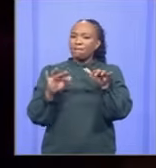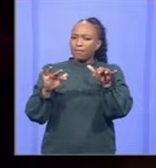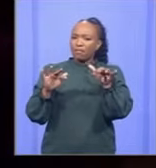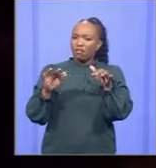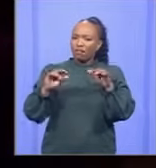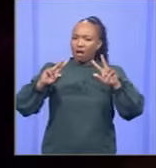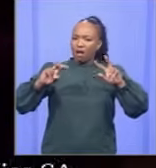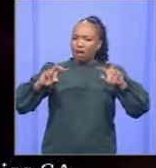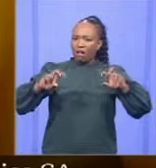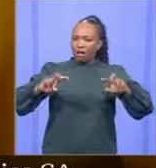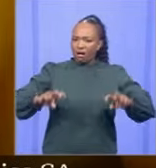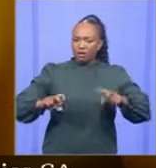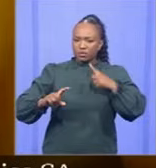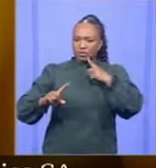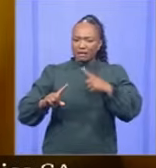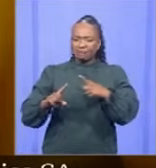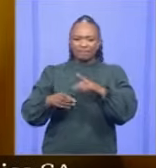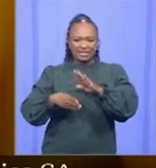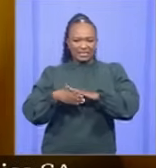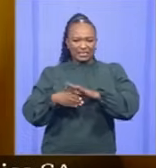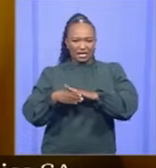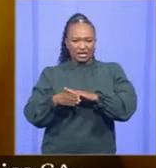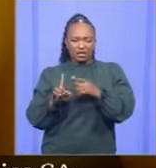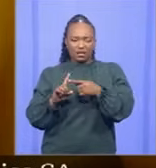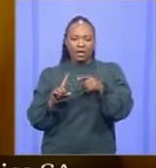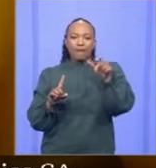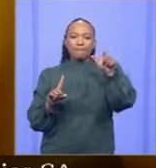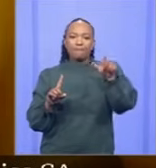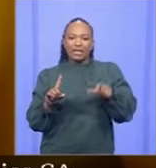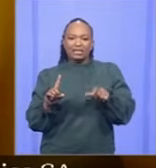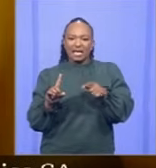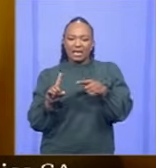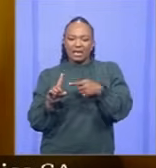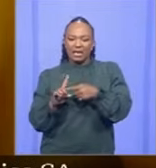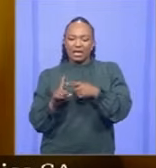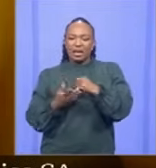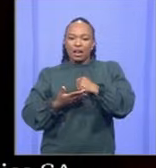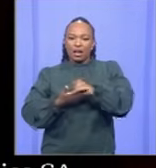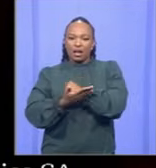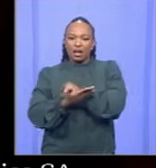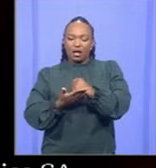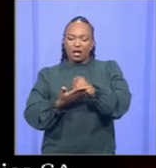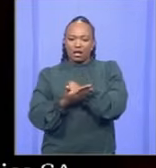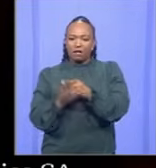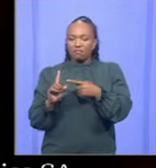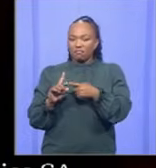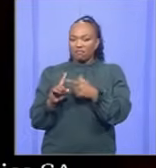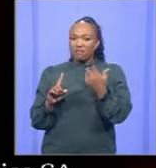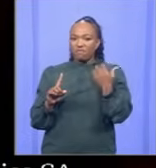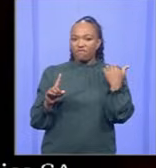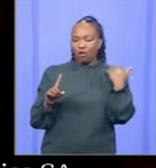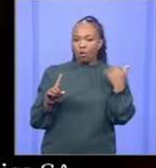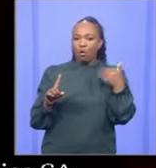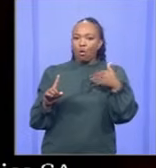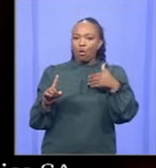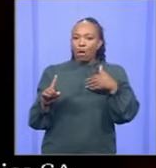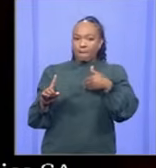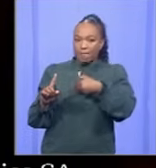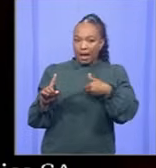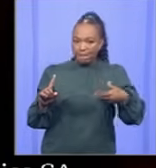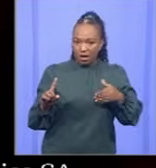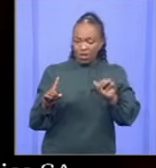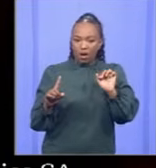na le mabaka a go dumela gore motho yo a ngwadilwego ka gare ga direkoto tša yona bjalo ka mmagwe a ka ba a